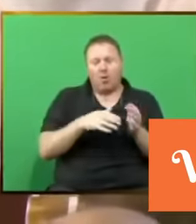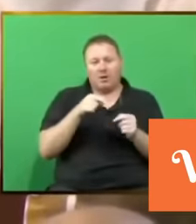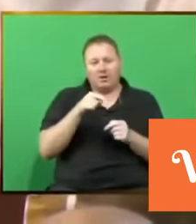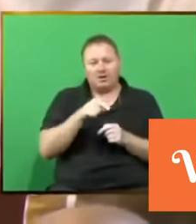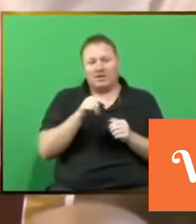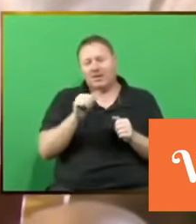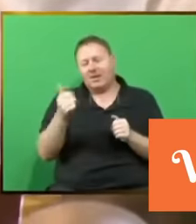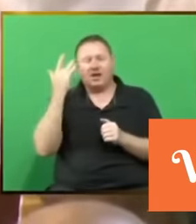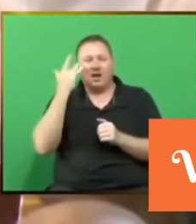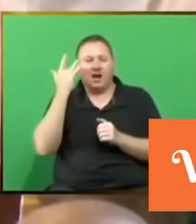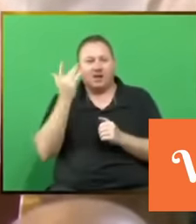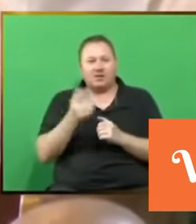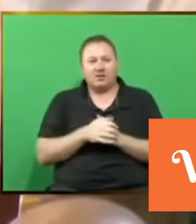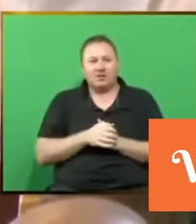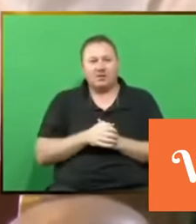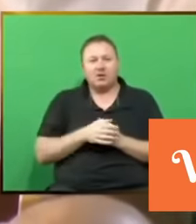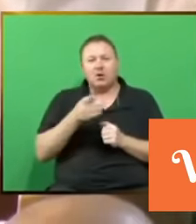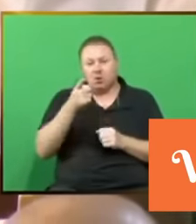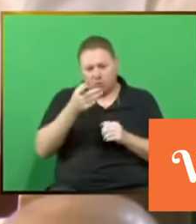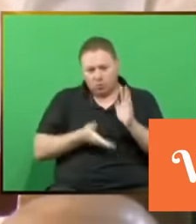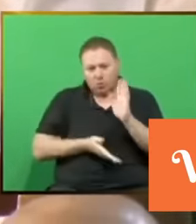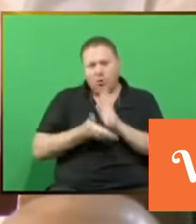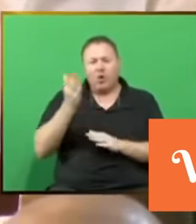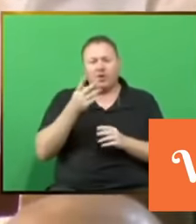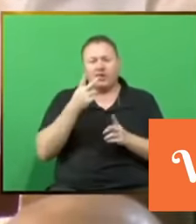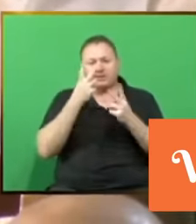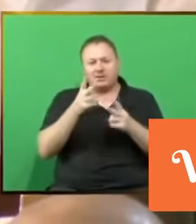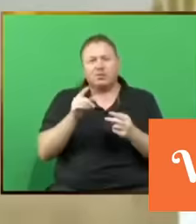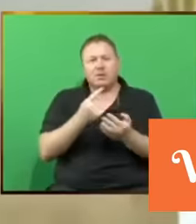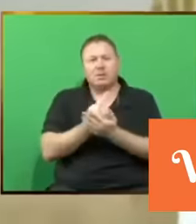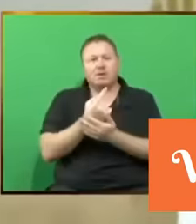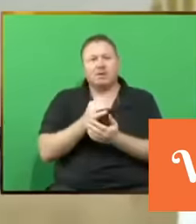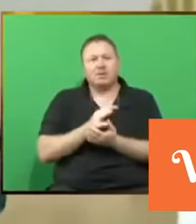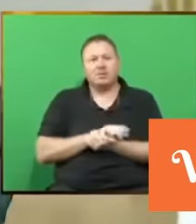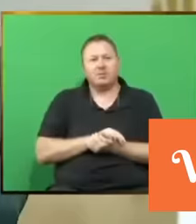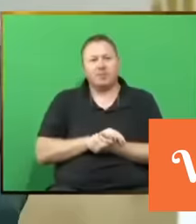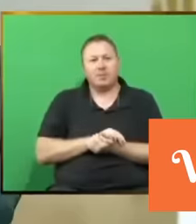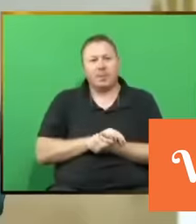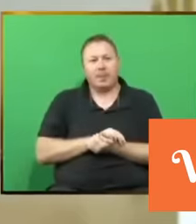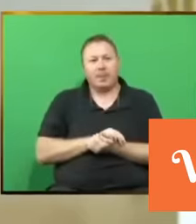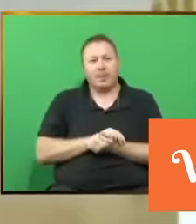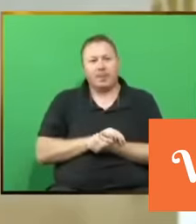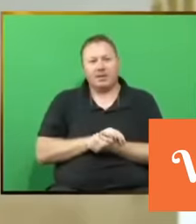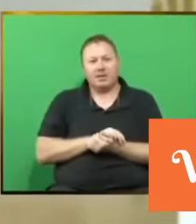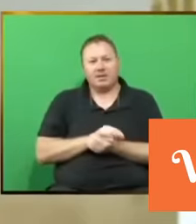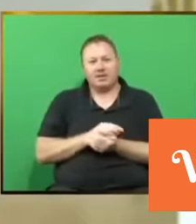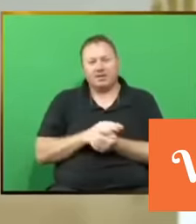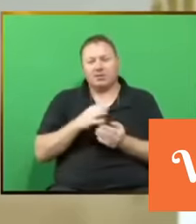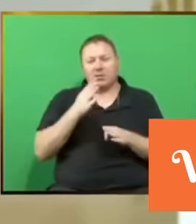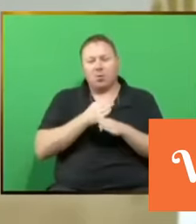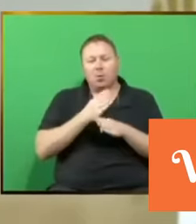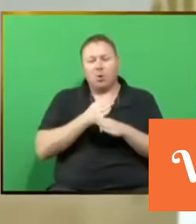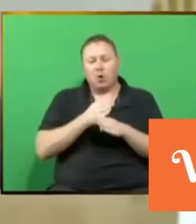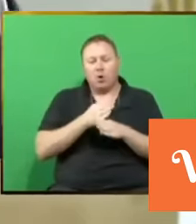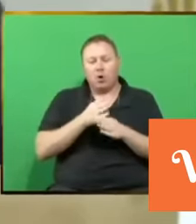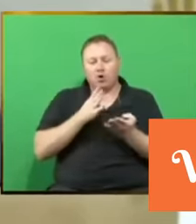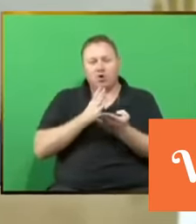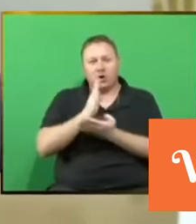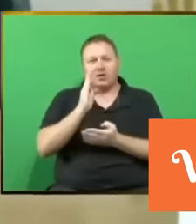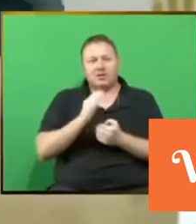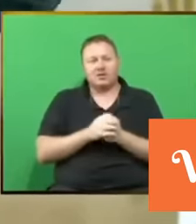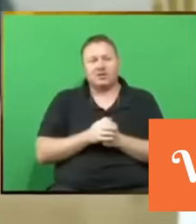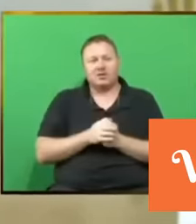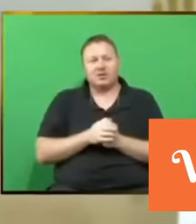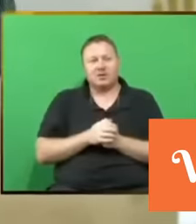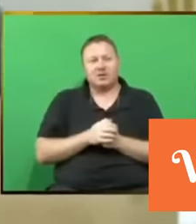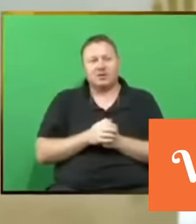at it and go and see how they are being treated. We talk about workers' rights. What about the